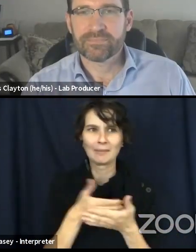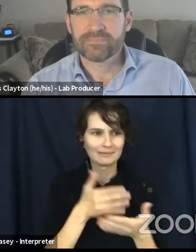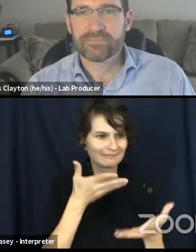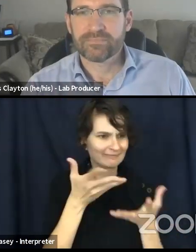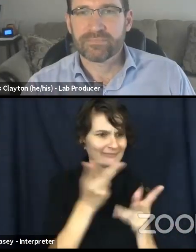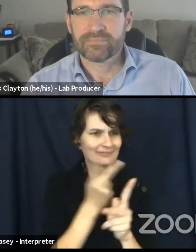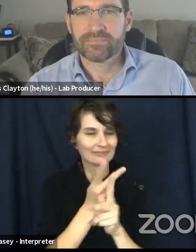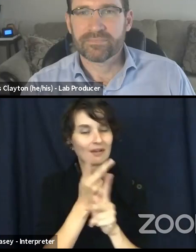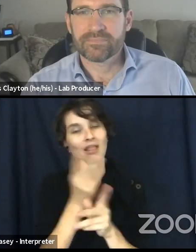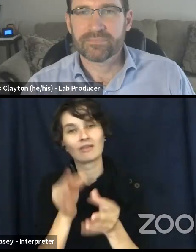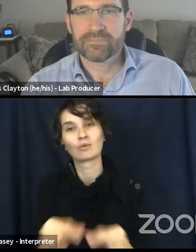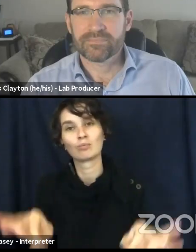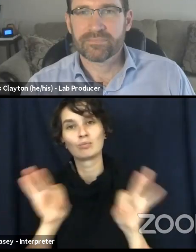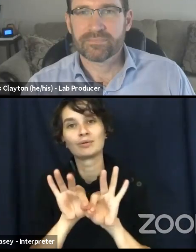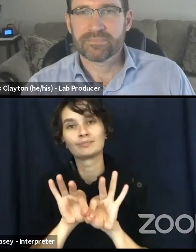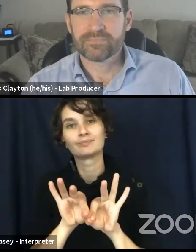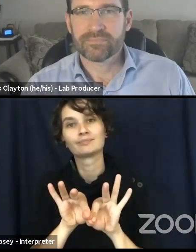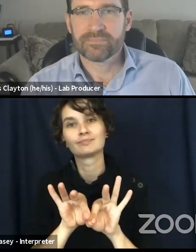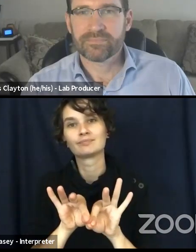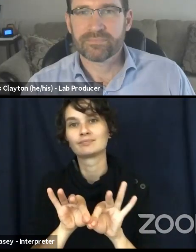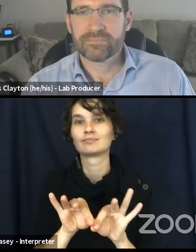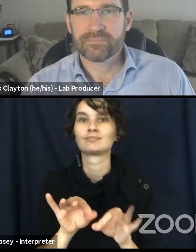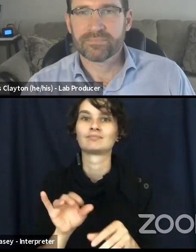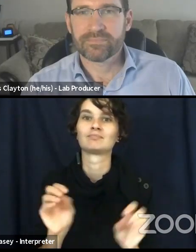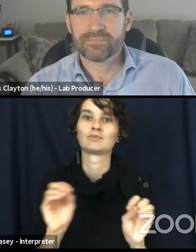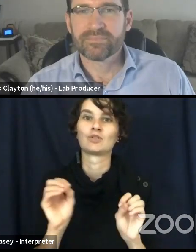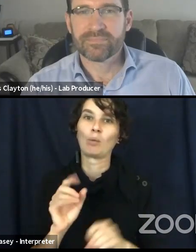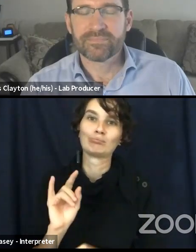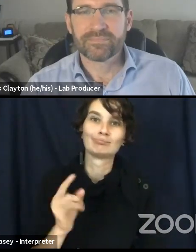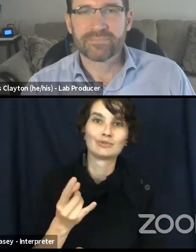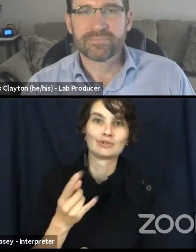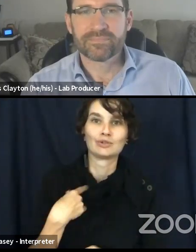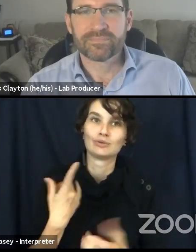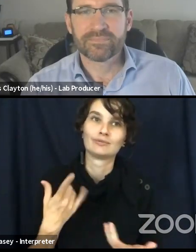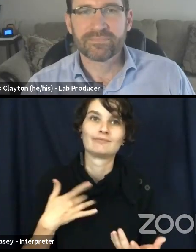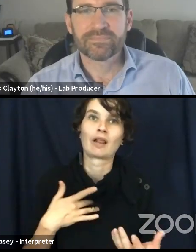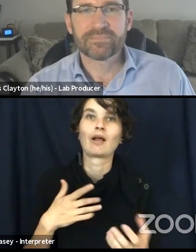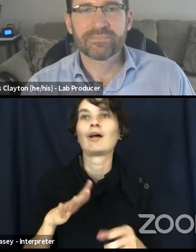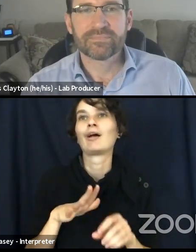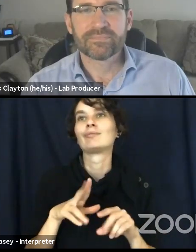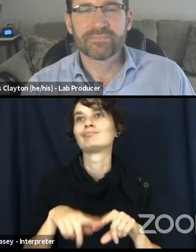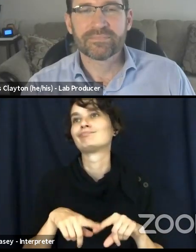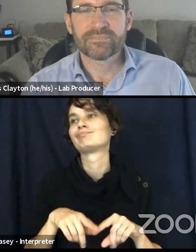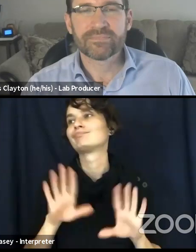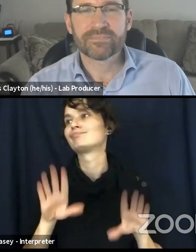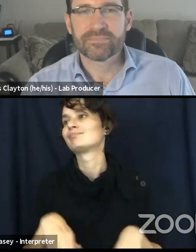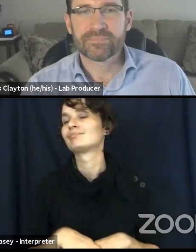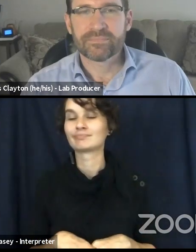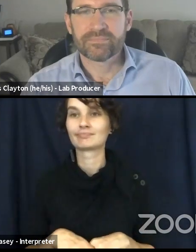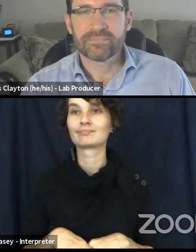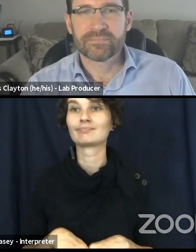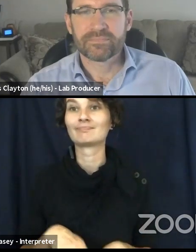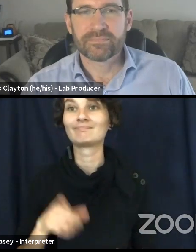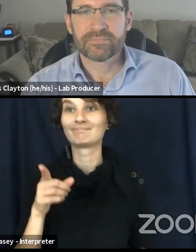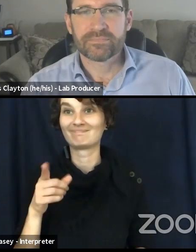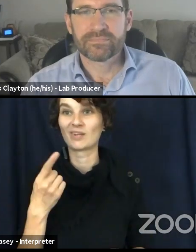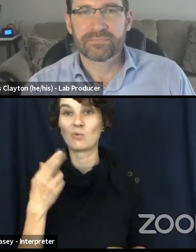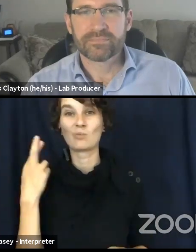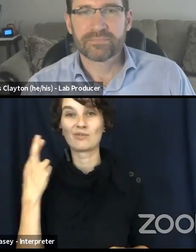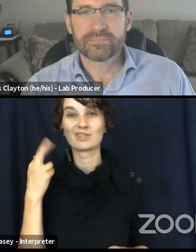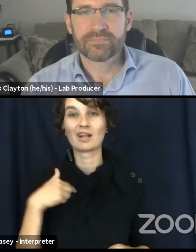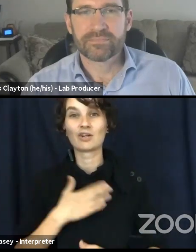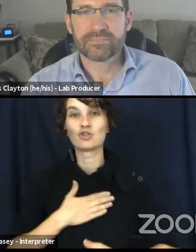And there's like no bullshit to fall back on in a way. Yeah, that's one of the reasons that I've enjoyed working